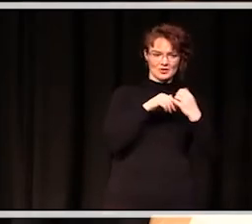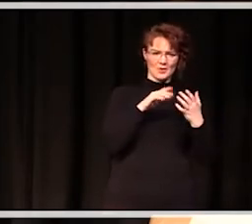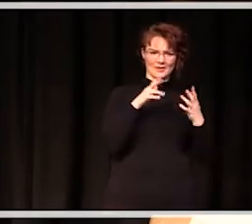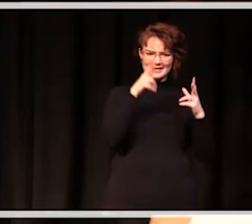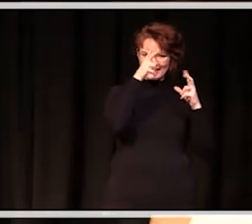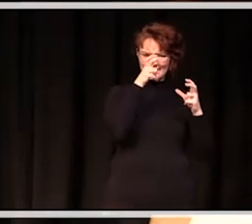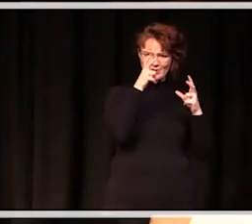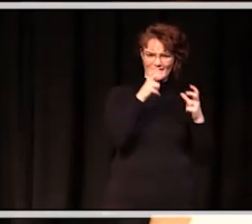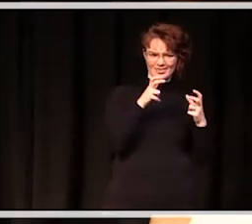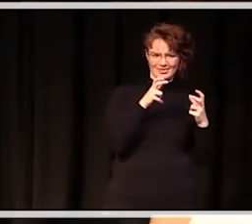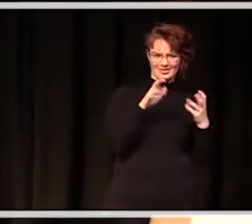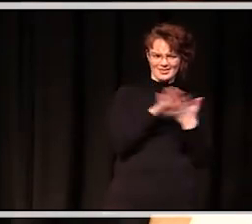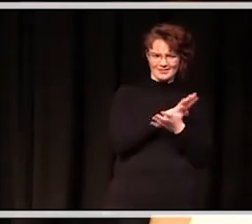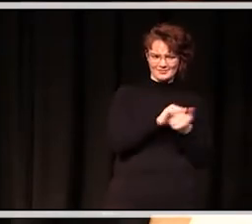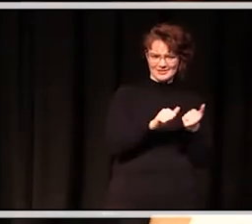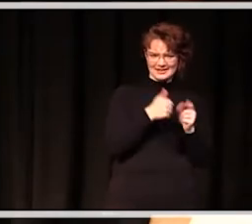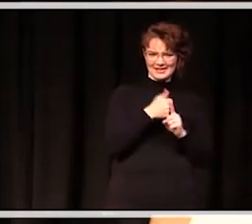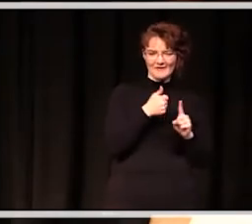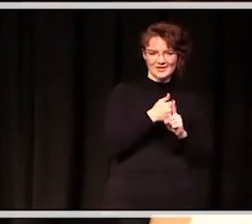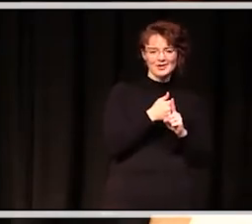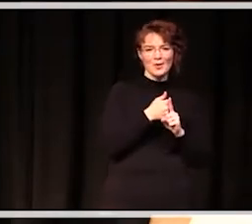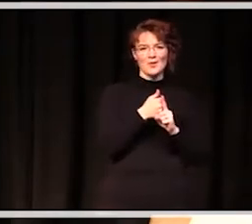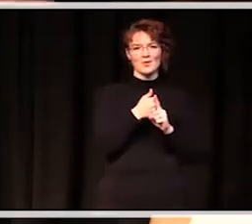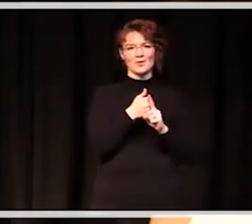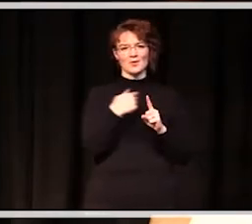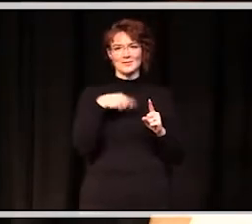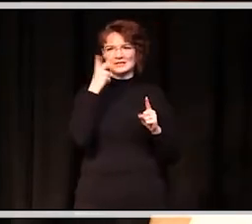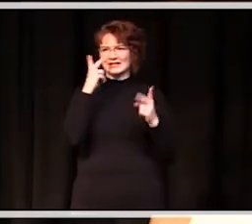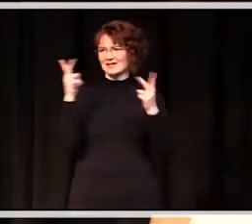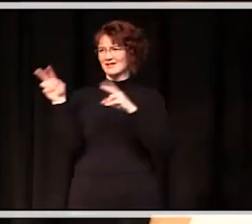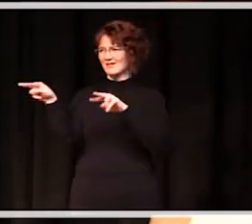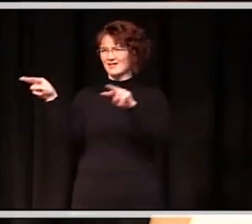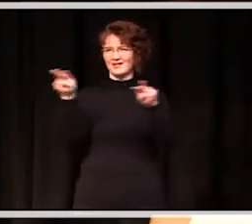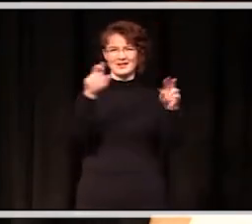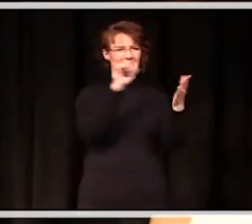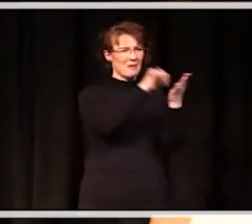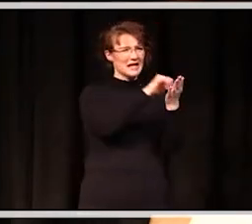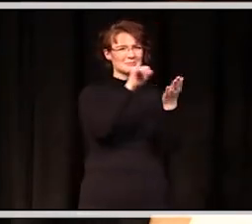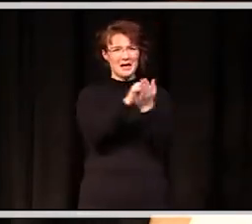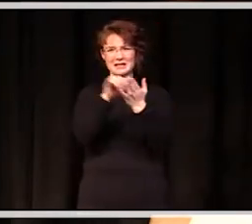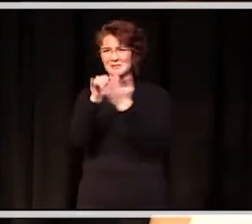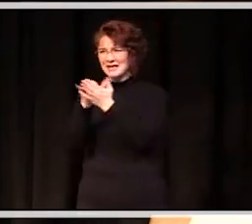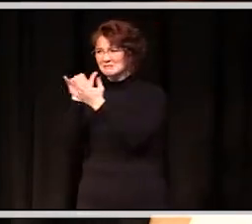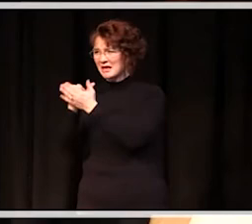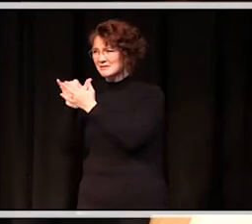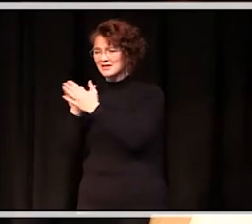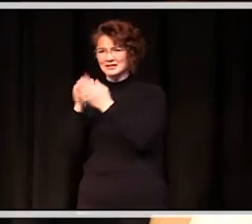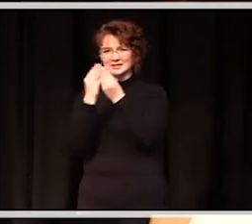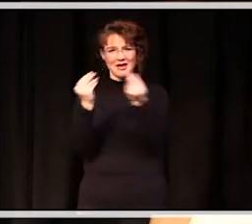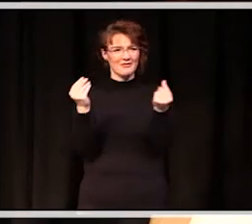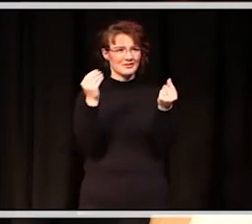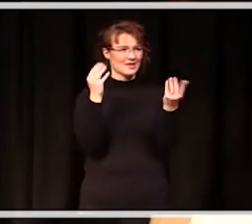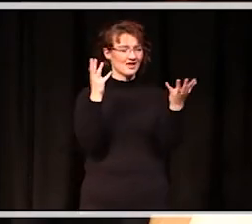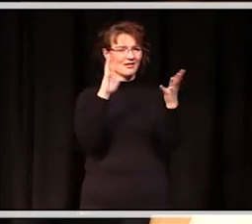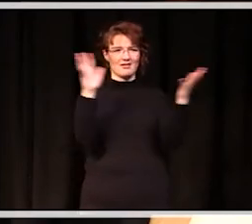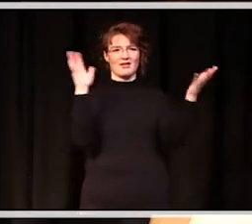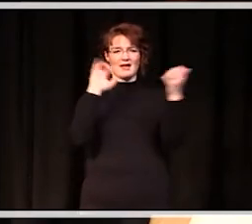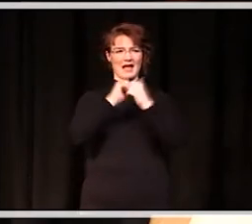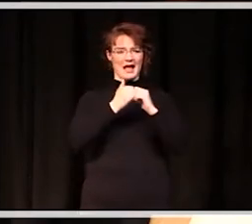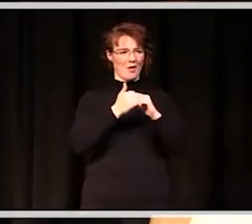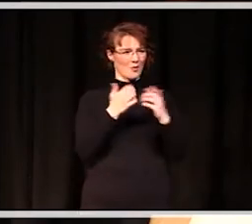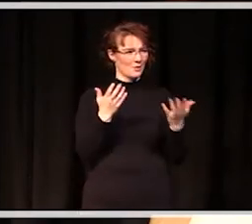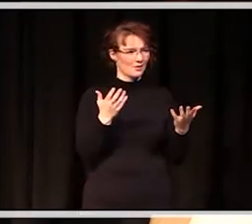on itself. And we look at our world and we see all the impossible situations. You're looking at the impossible situations perhaps from your own vantage point, in your